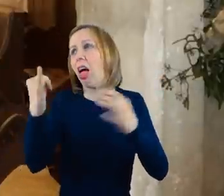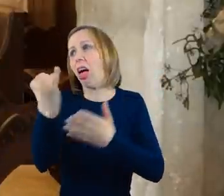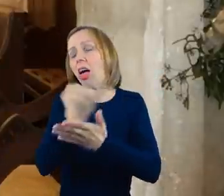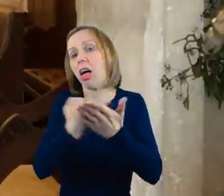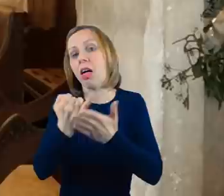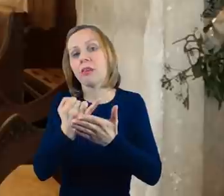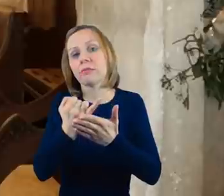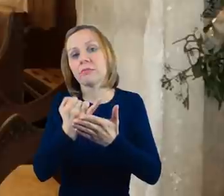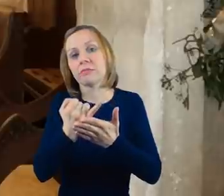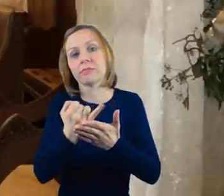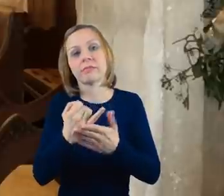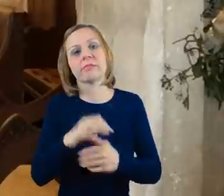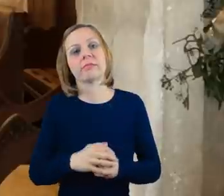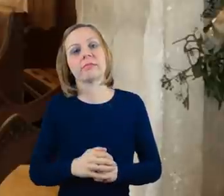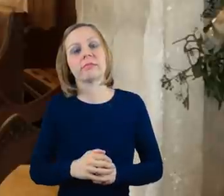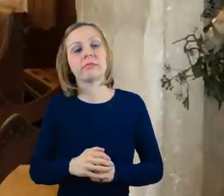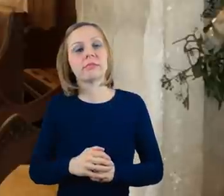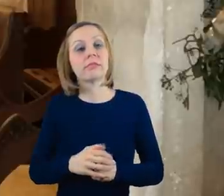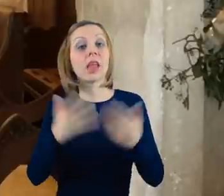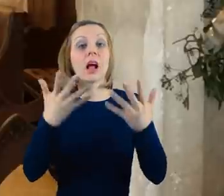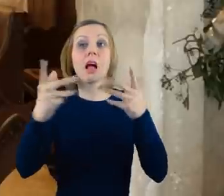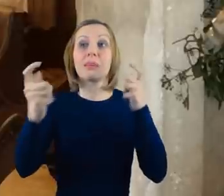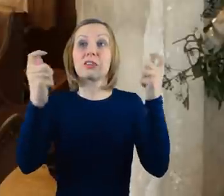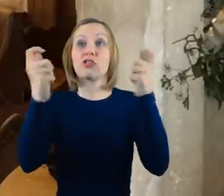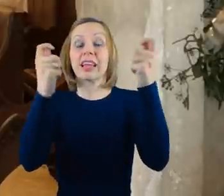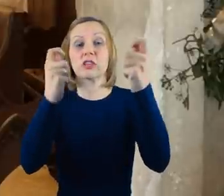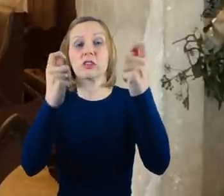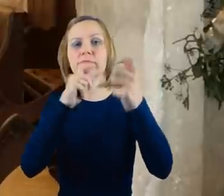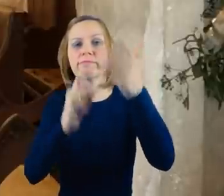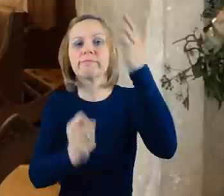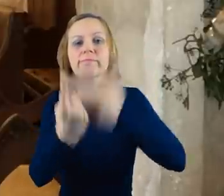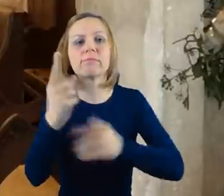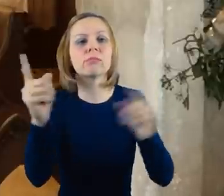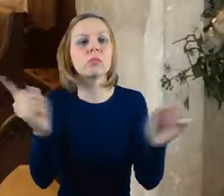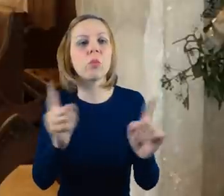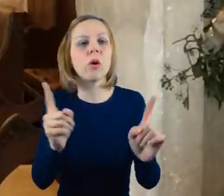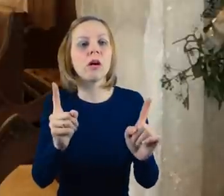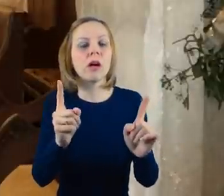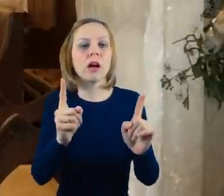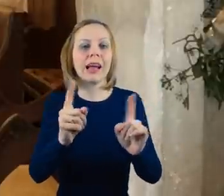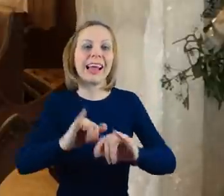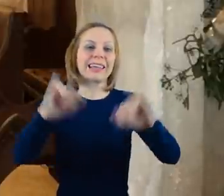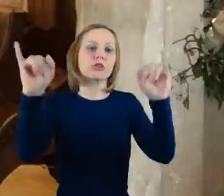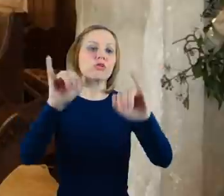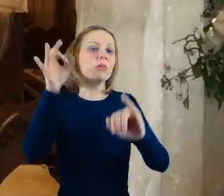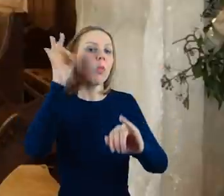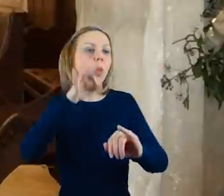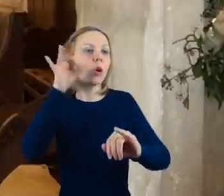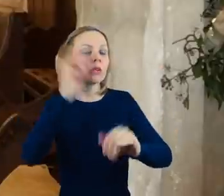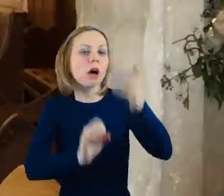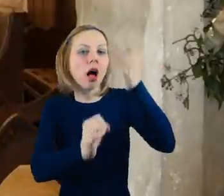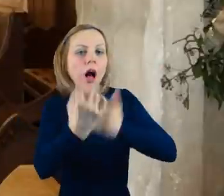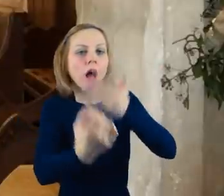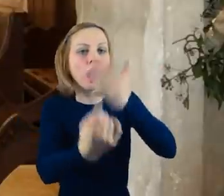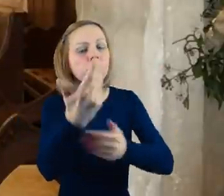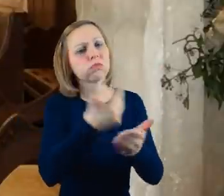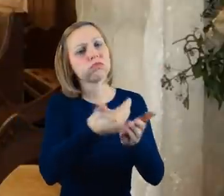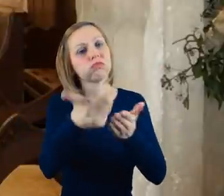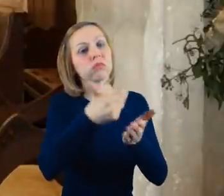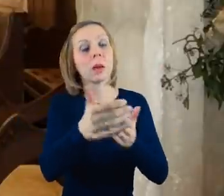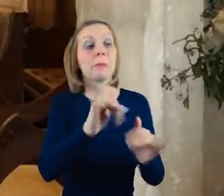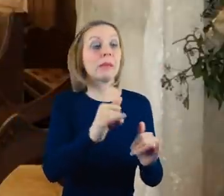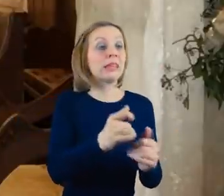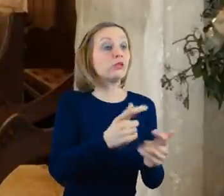has made what the scientists call extreme water events more common, be that too much or too little